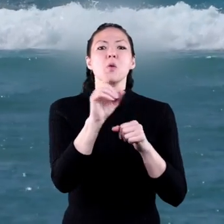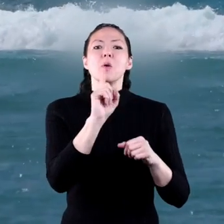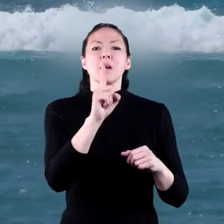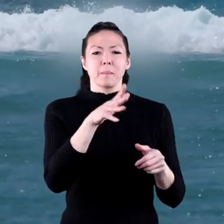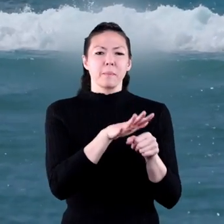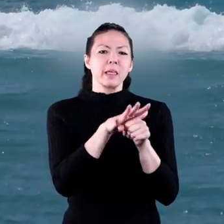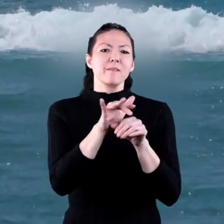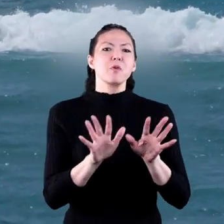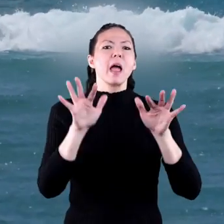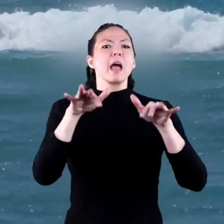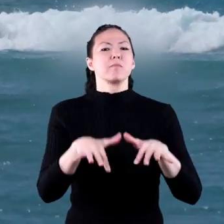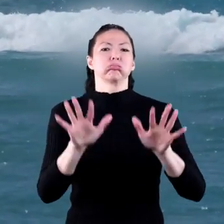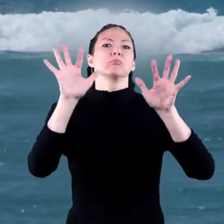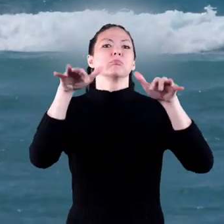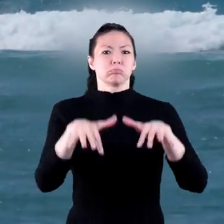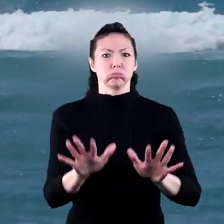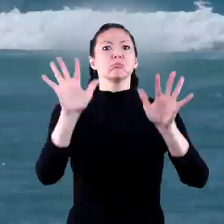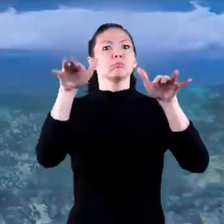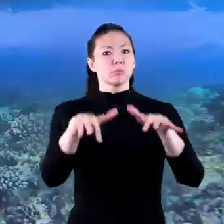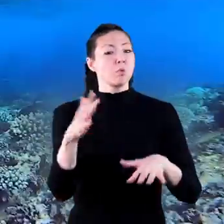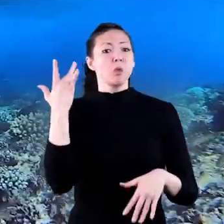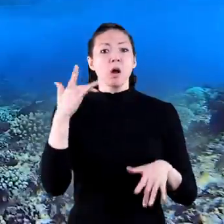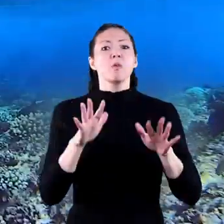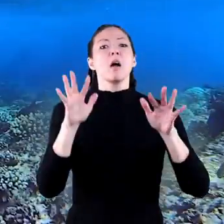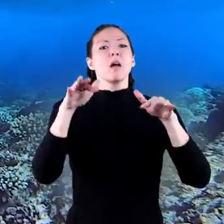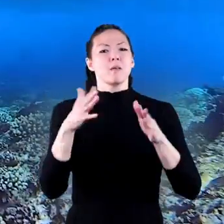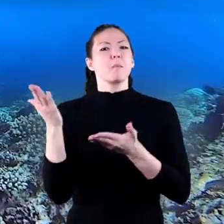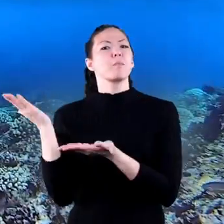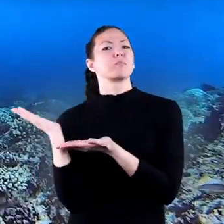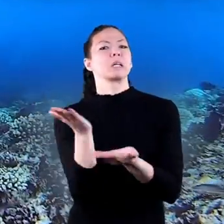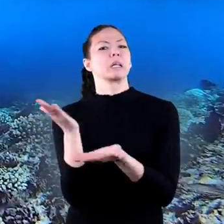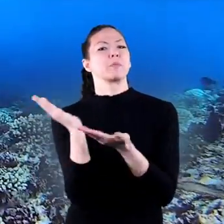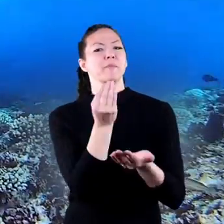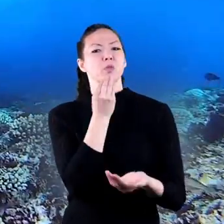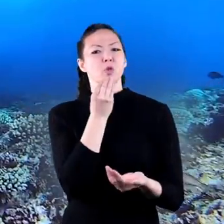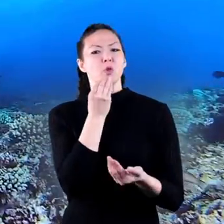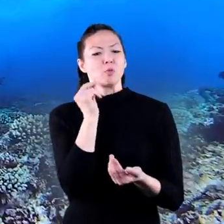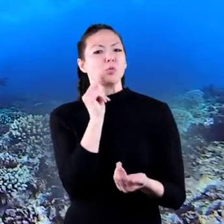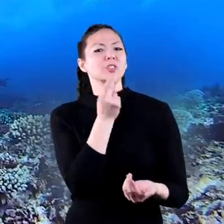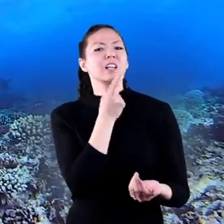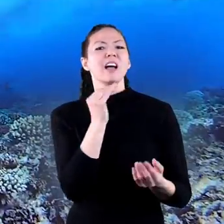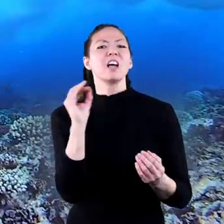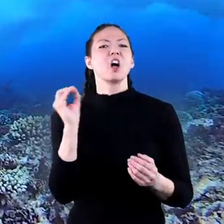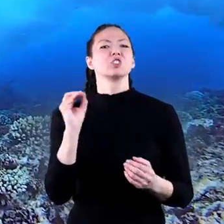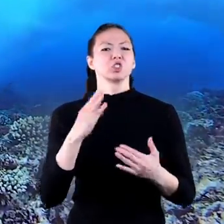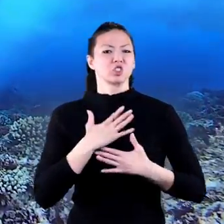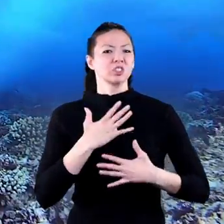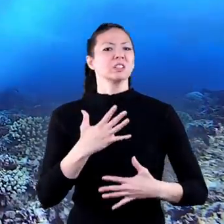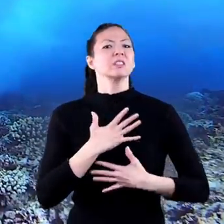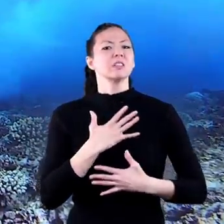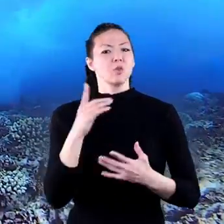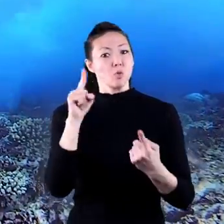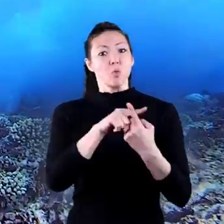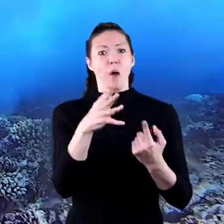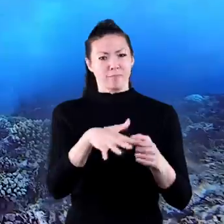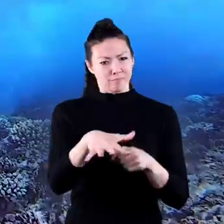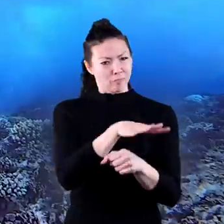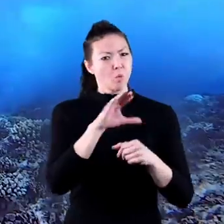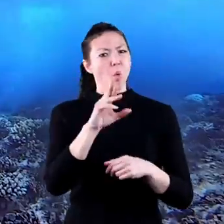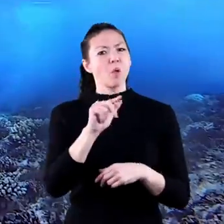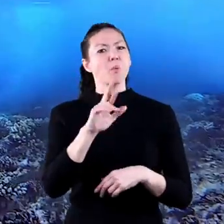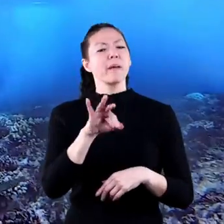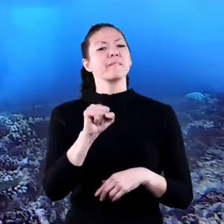there is plenty of wave action. The waves bring in food, nutrients, and oxygen to the coral